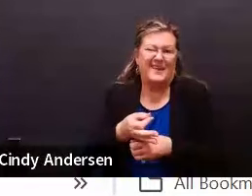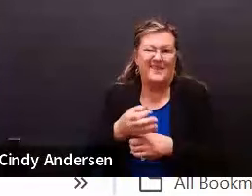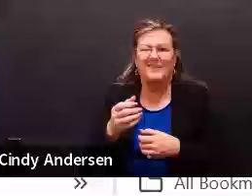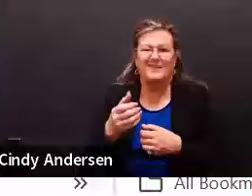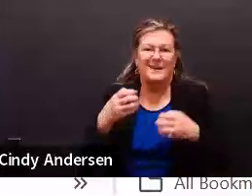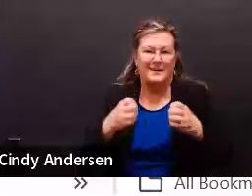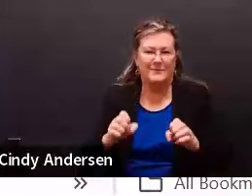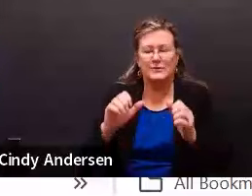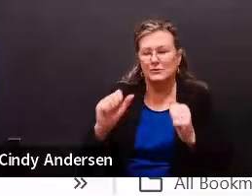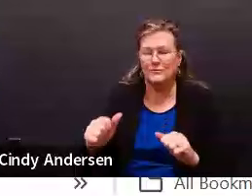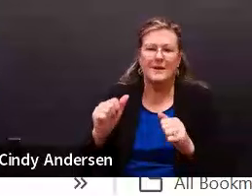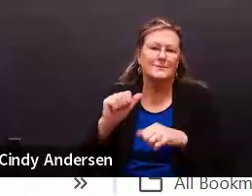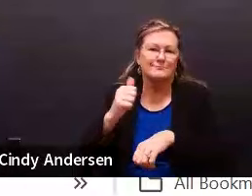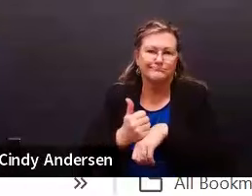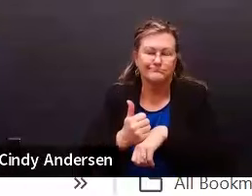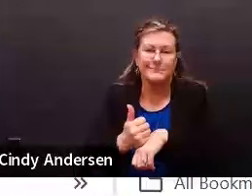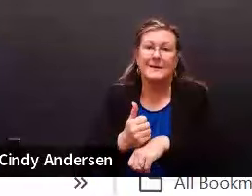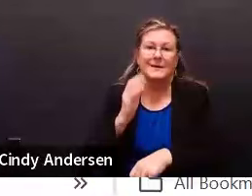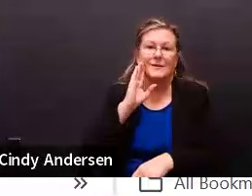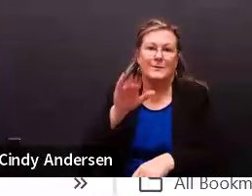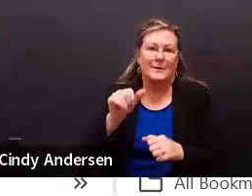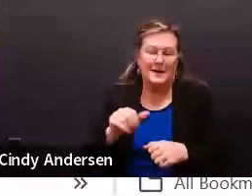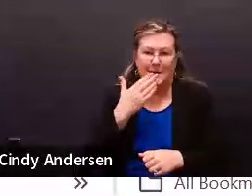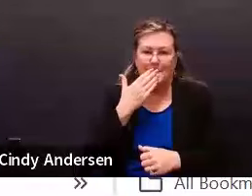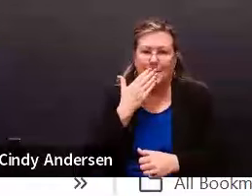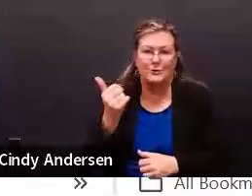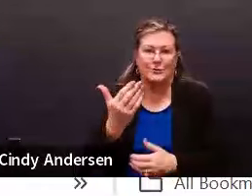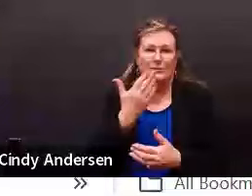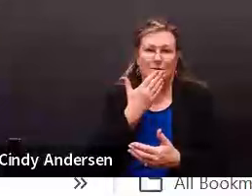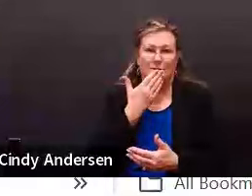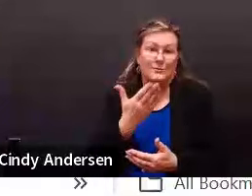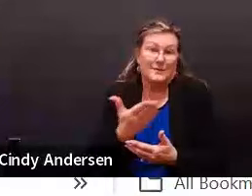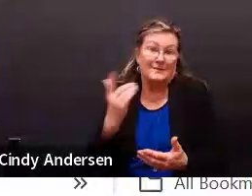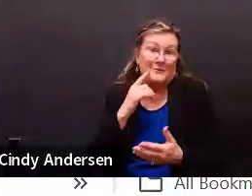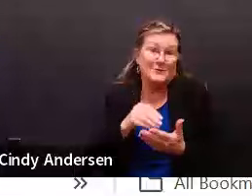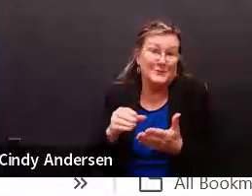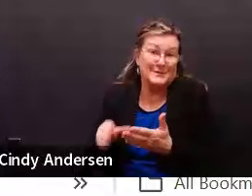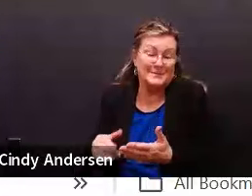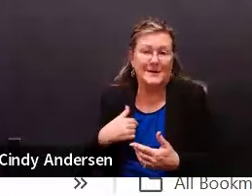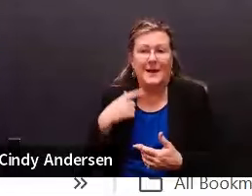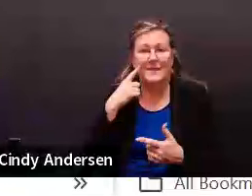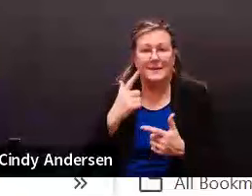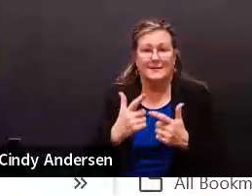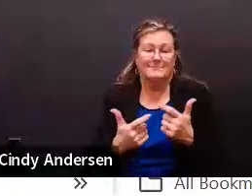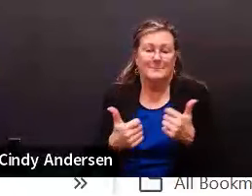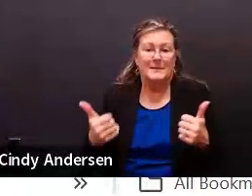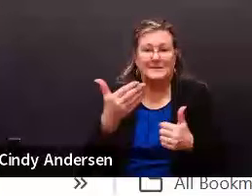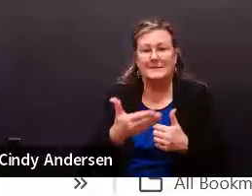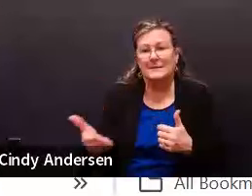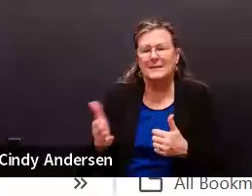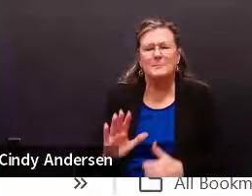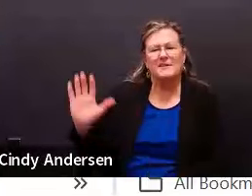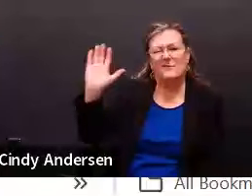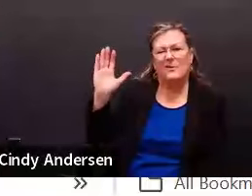to implement this and recognizing that it can be a good thing for the students. And I, you know, I think the biggest thing is before we just had